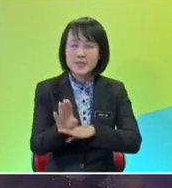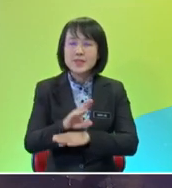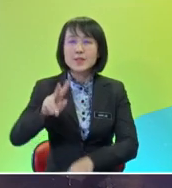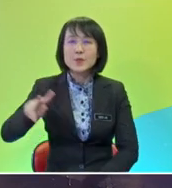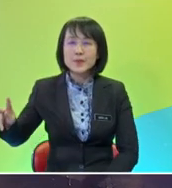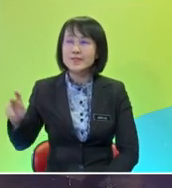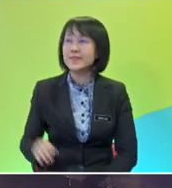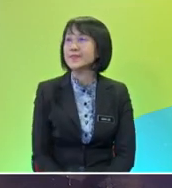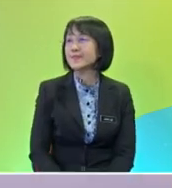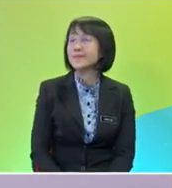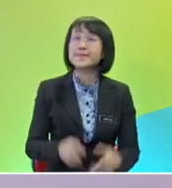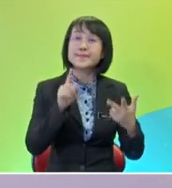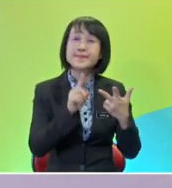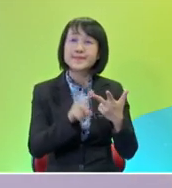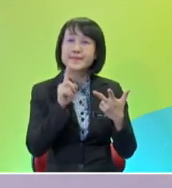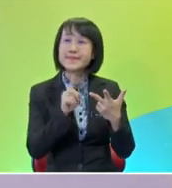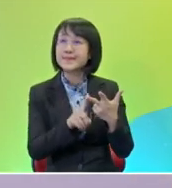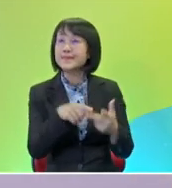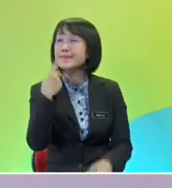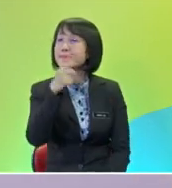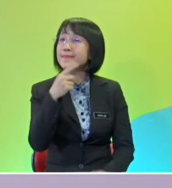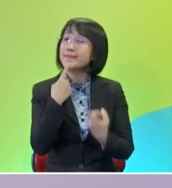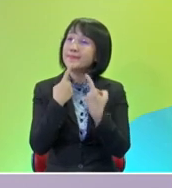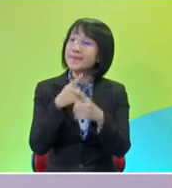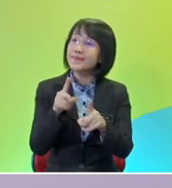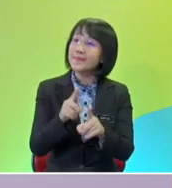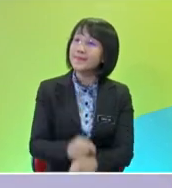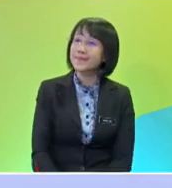the third one. Who's going next? Any volunteer?